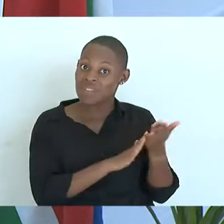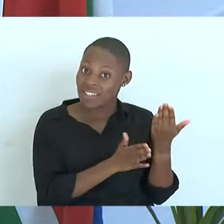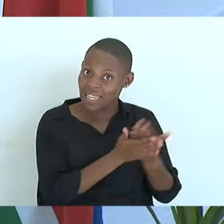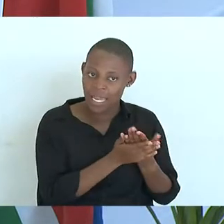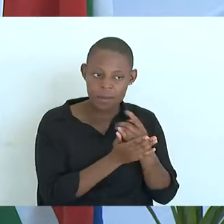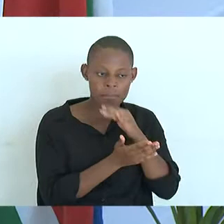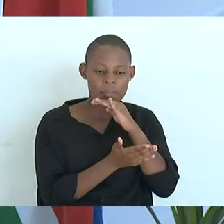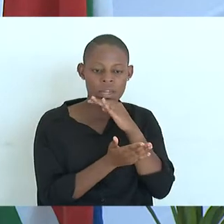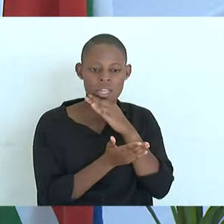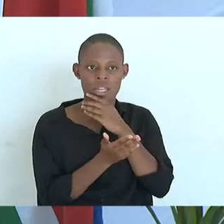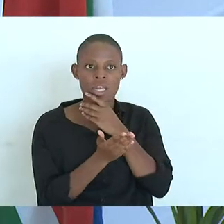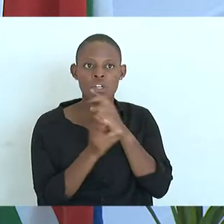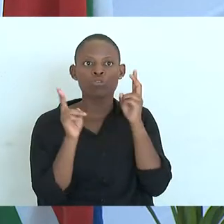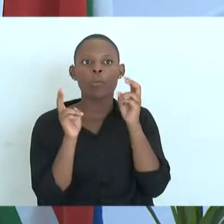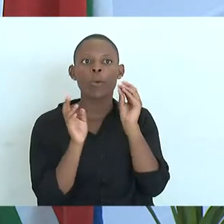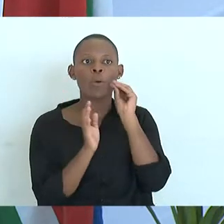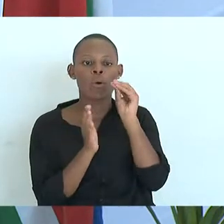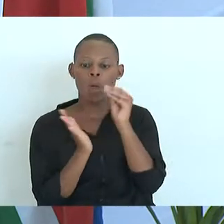Umfowethu umzamo